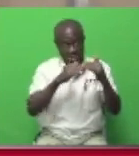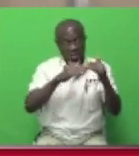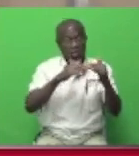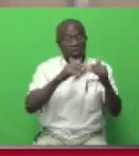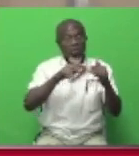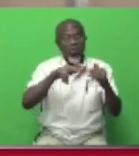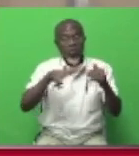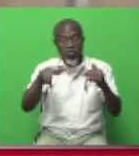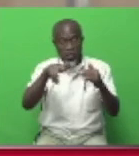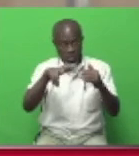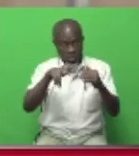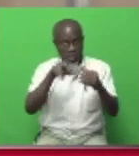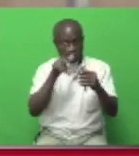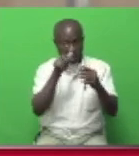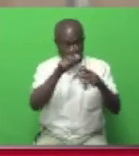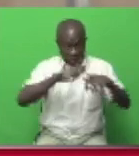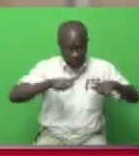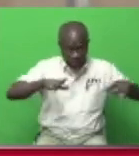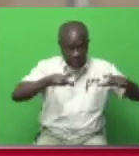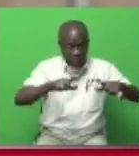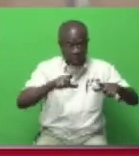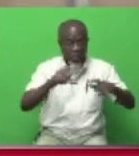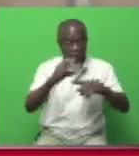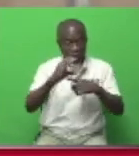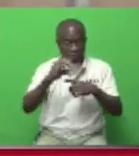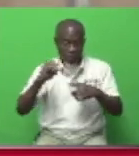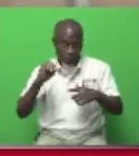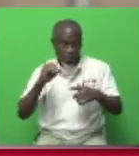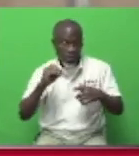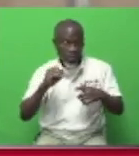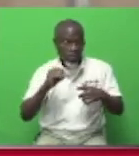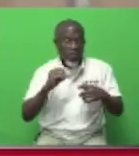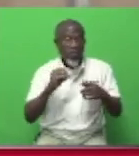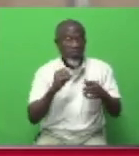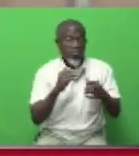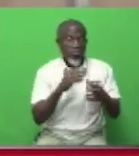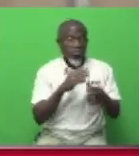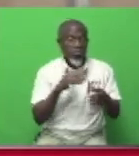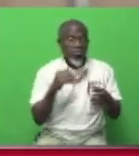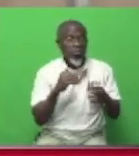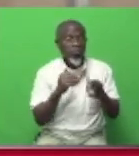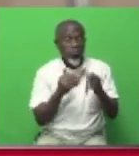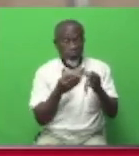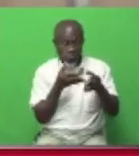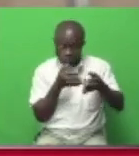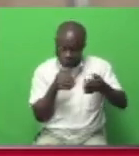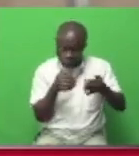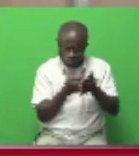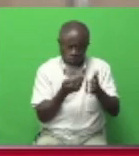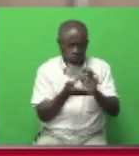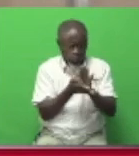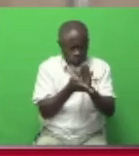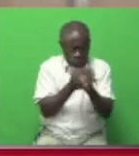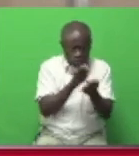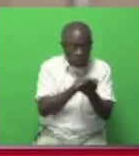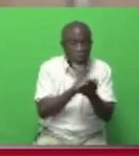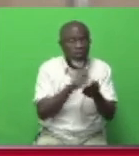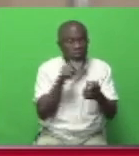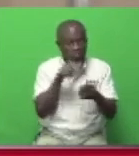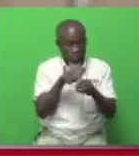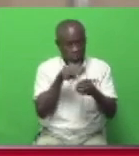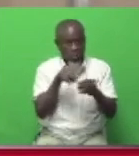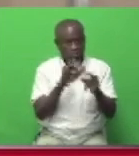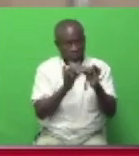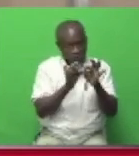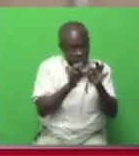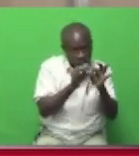the Land Companies and Civil Registries, with the replacement and upgrade of its processes and systems, Mr. Vice